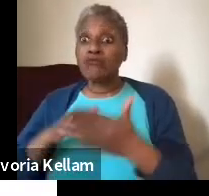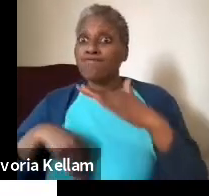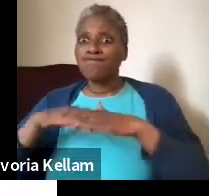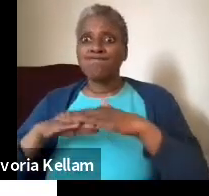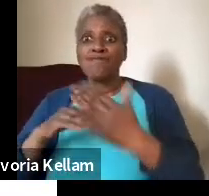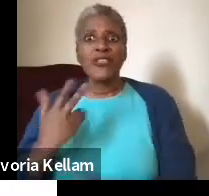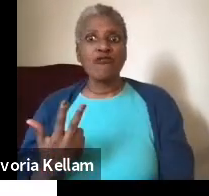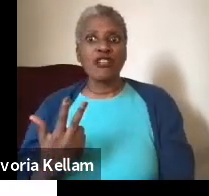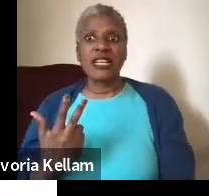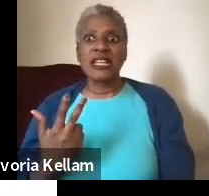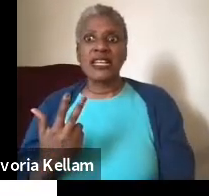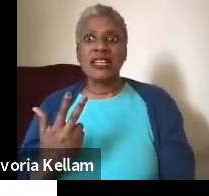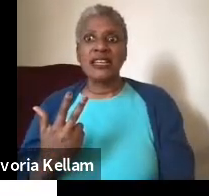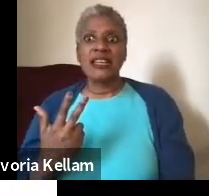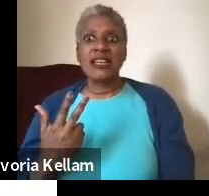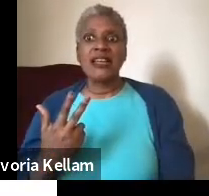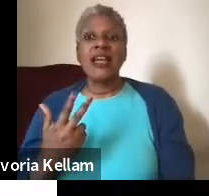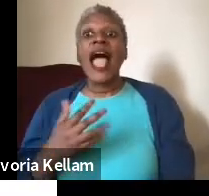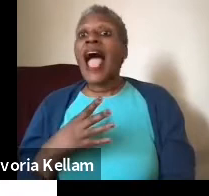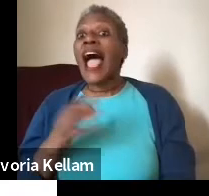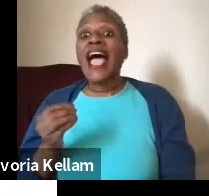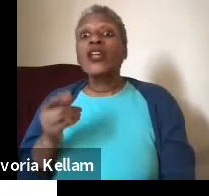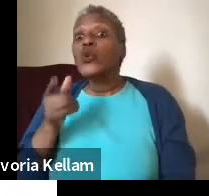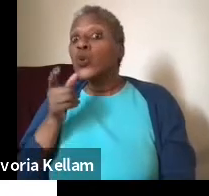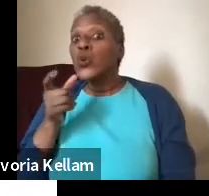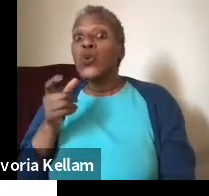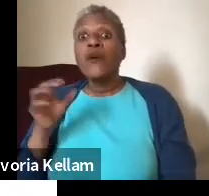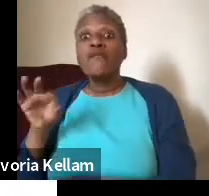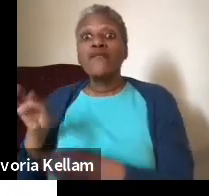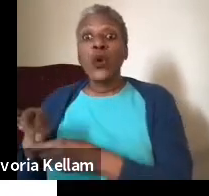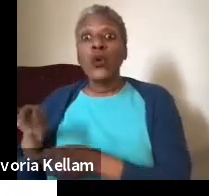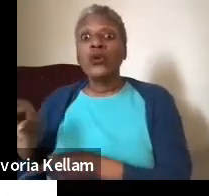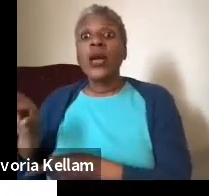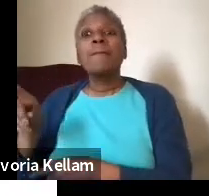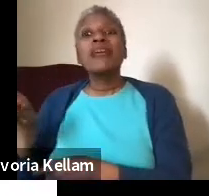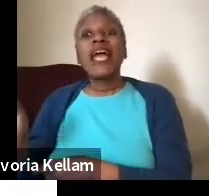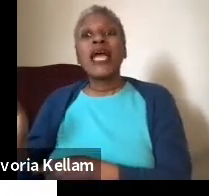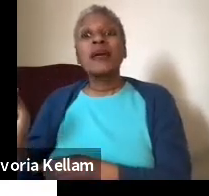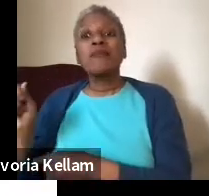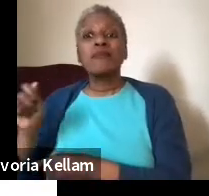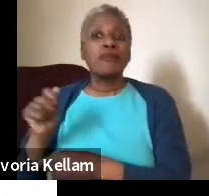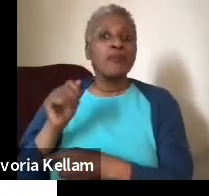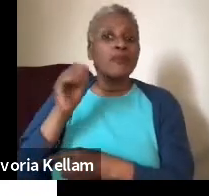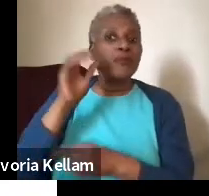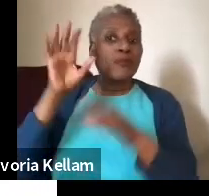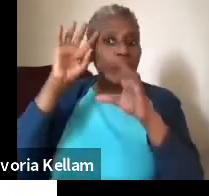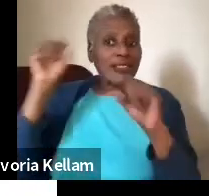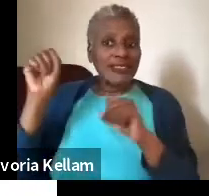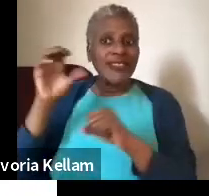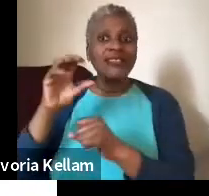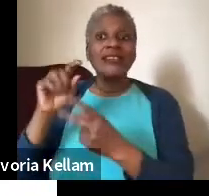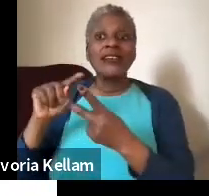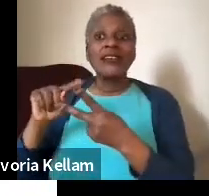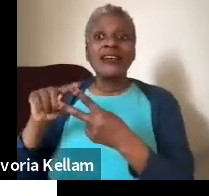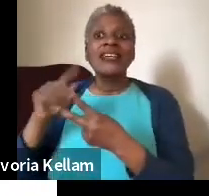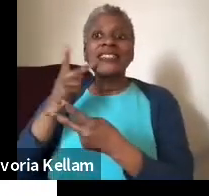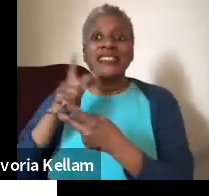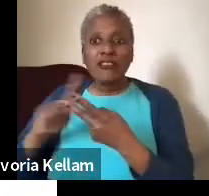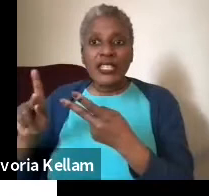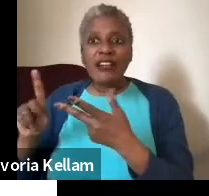PA president and secretary and treasurer. Now, every parent in the school is